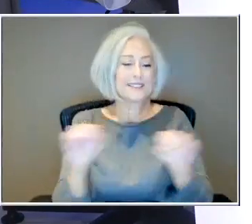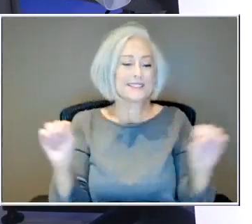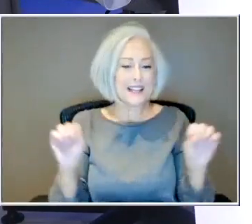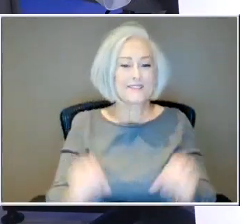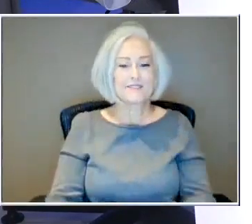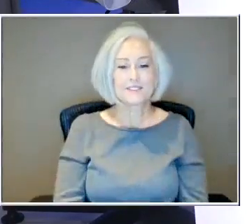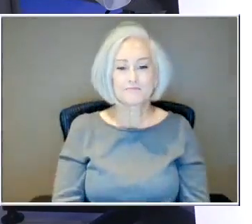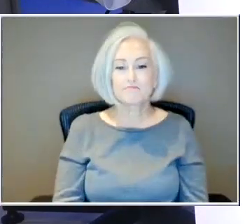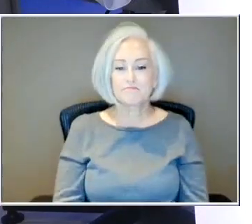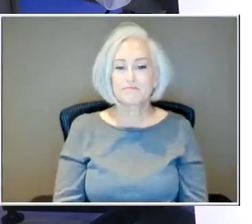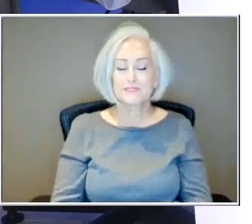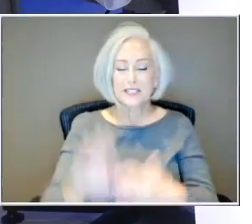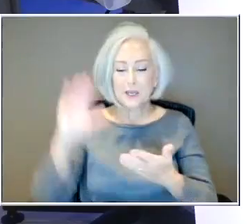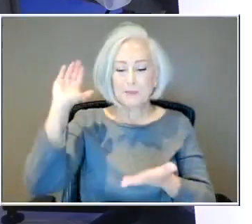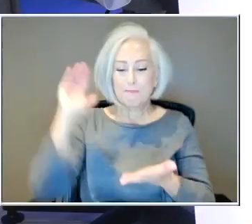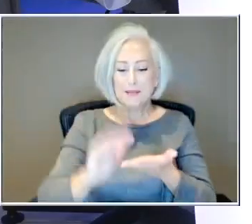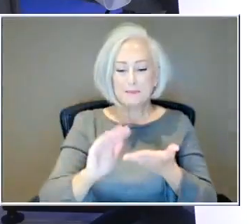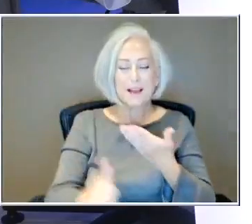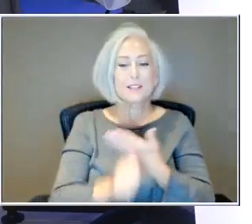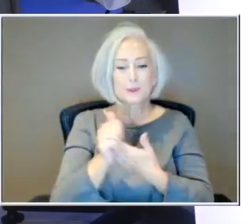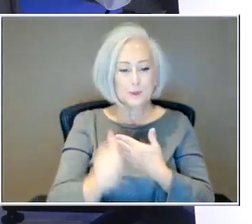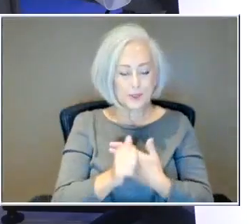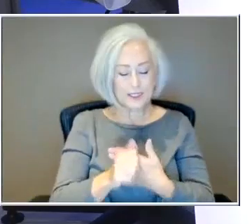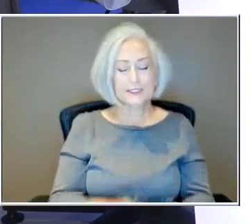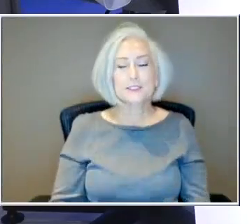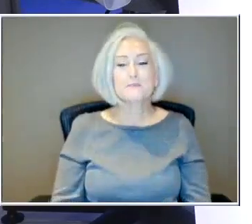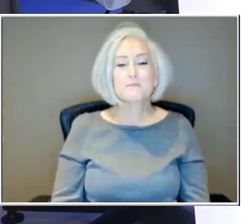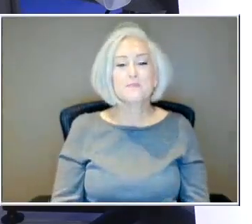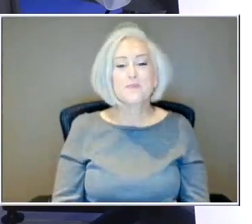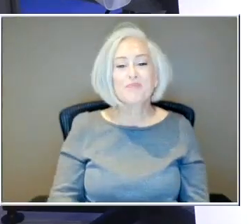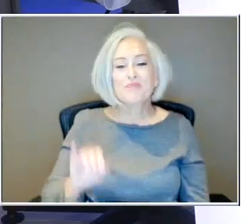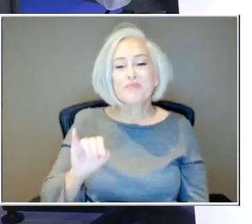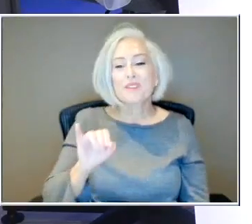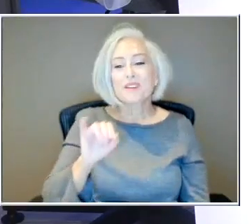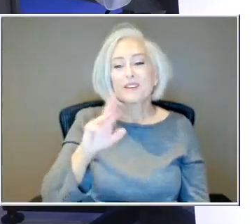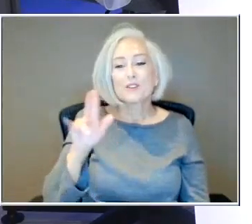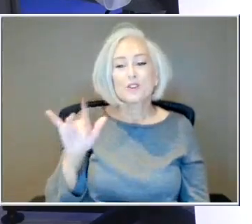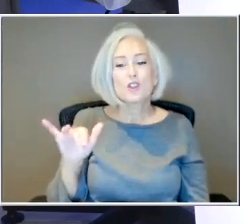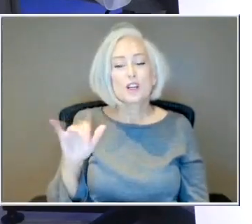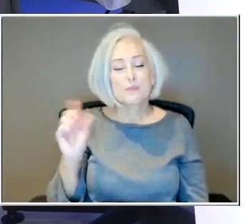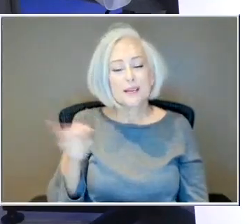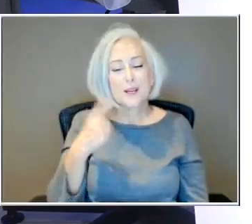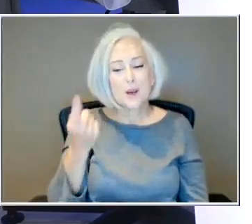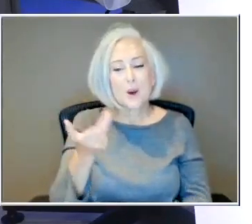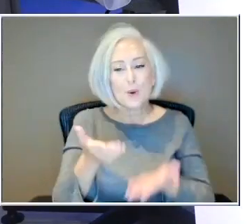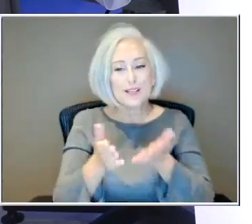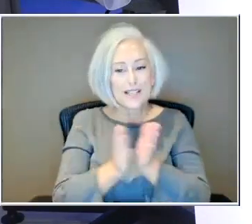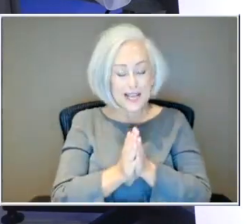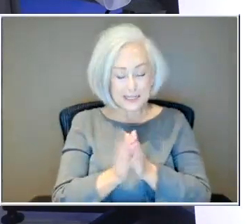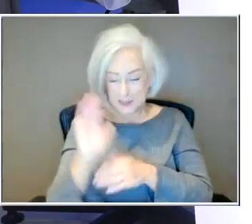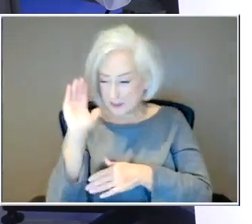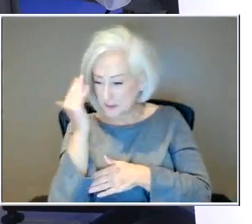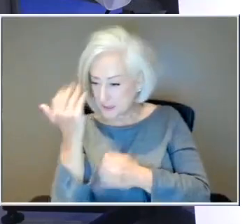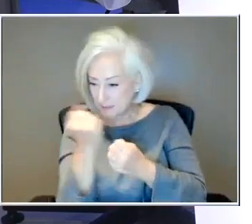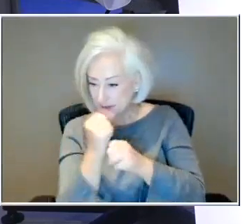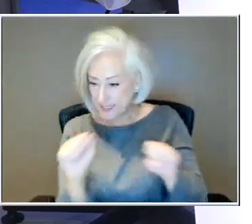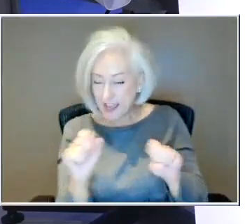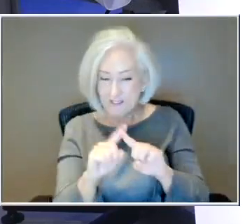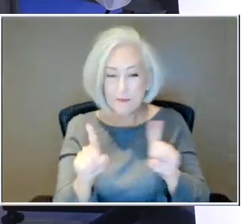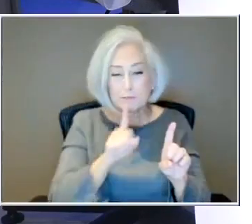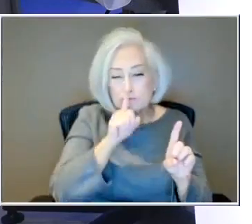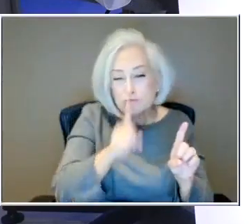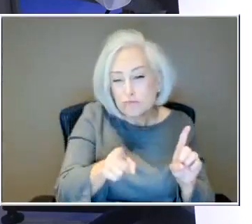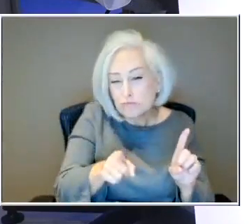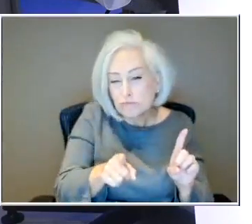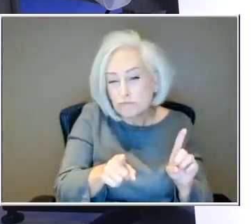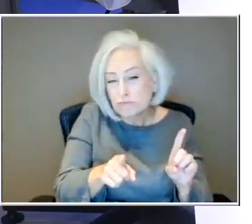very minimized. Well, and that's but Jeremy always asks good questions. It's, it seems safe, but are there any hidden dangers with that